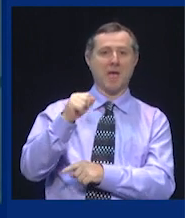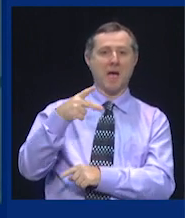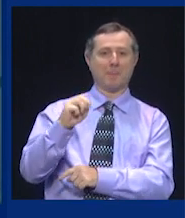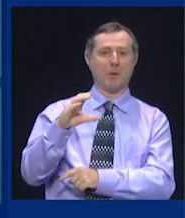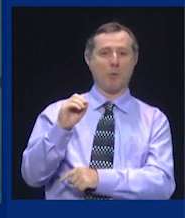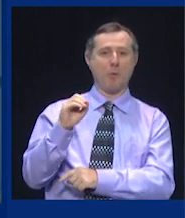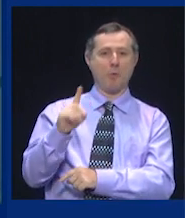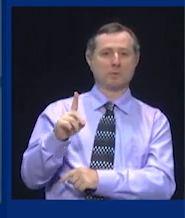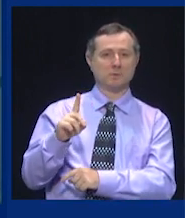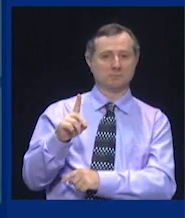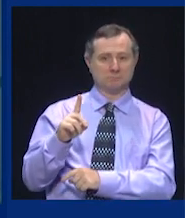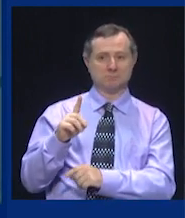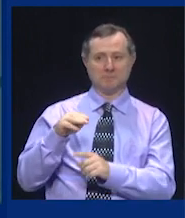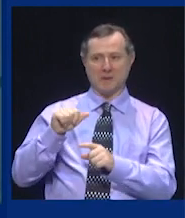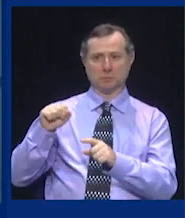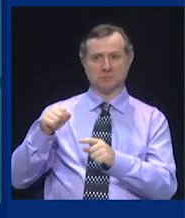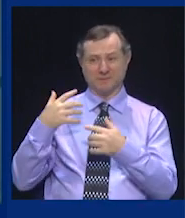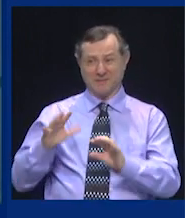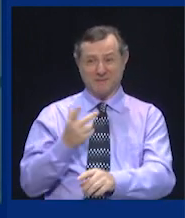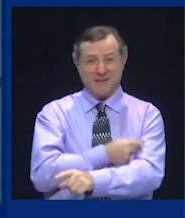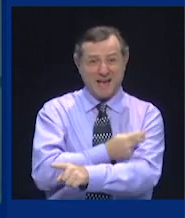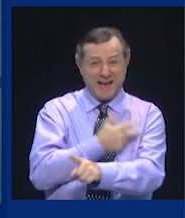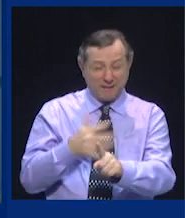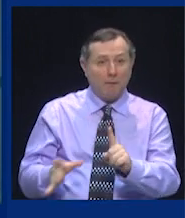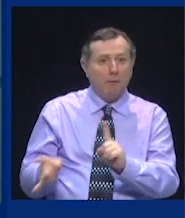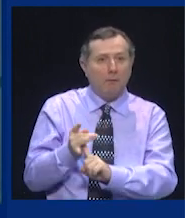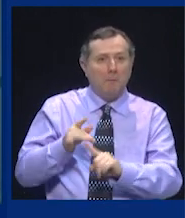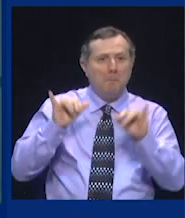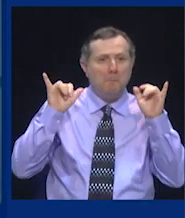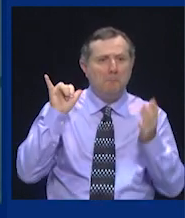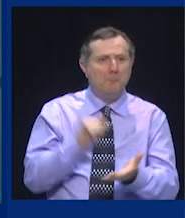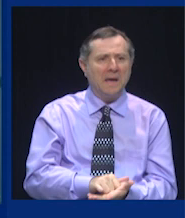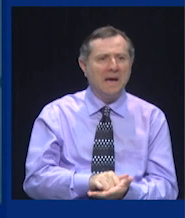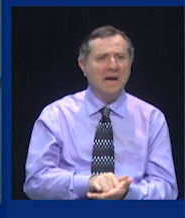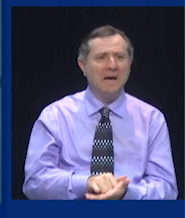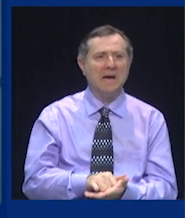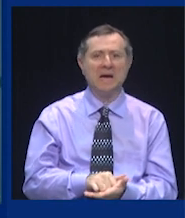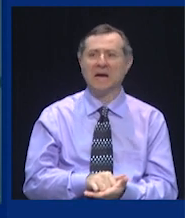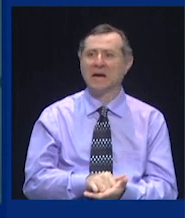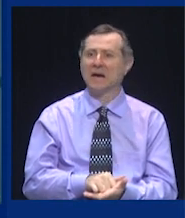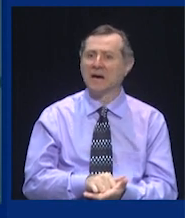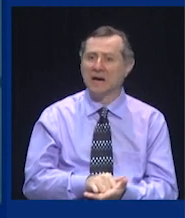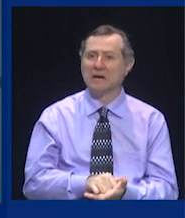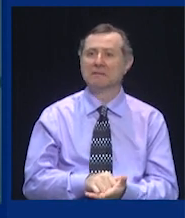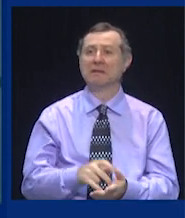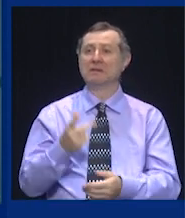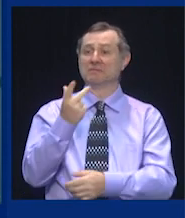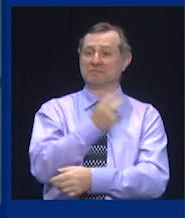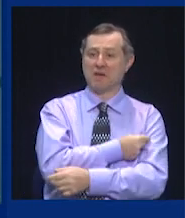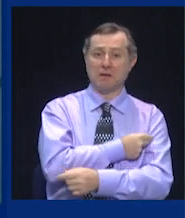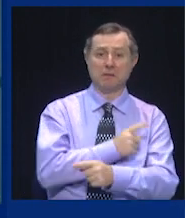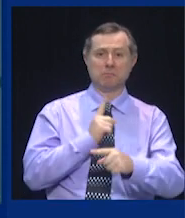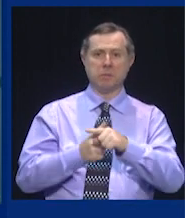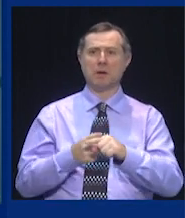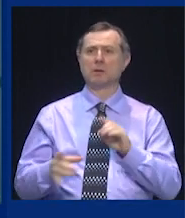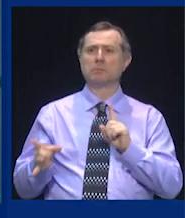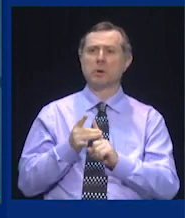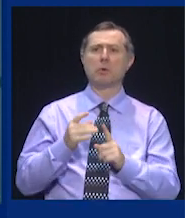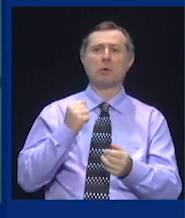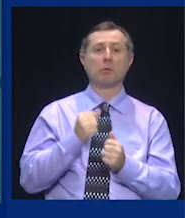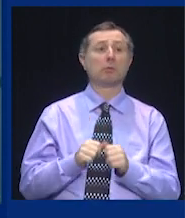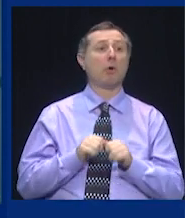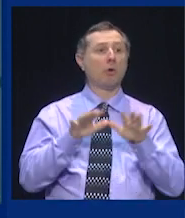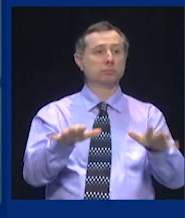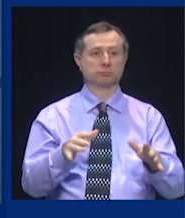Cod, where they found that vaccinated people can spread the Delta variant. The problem with